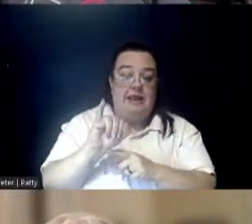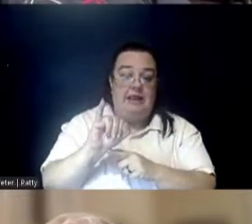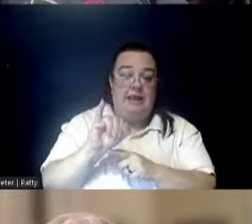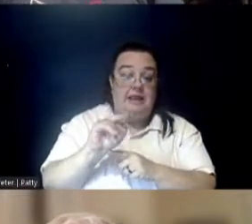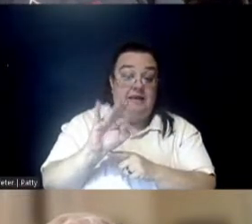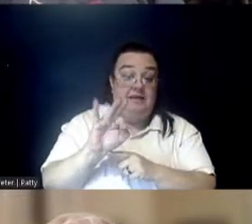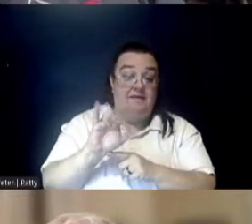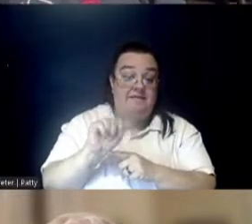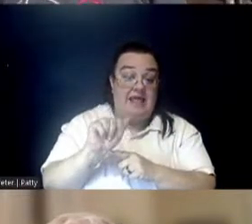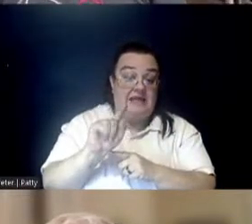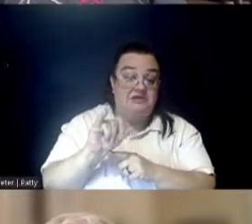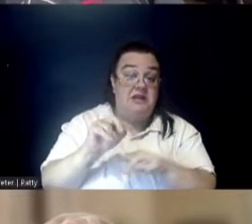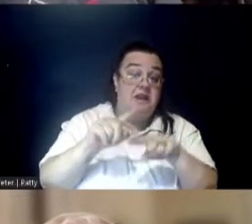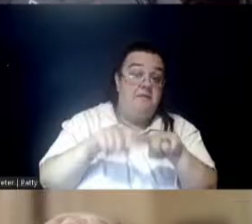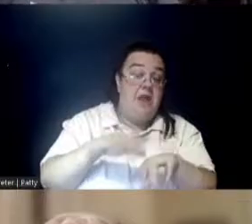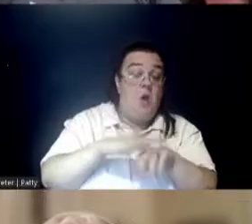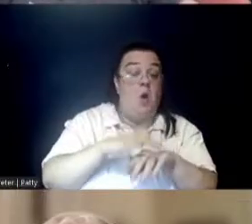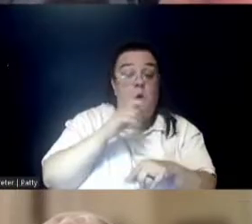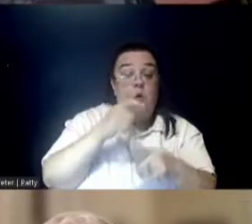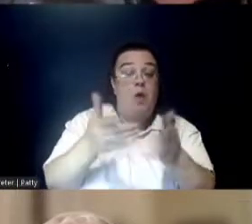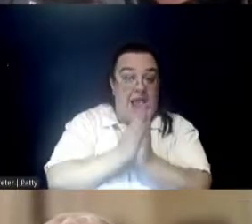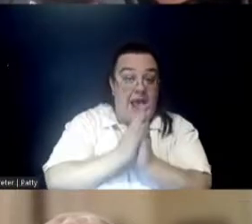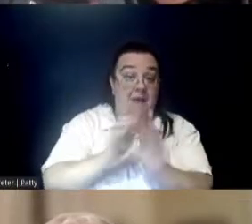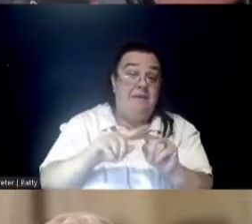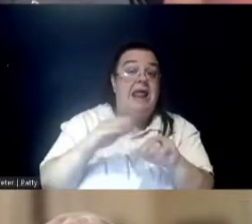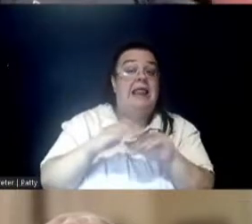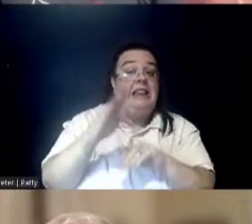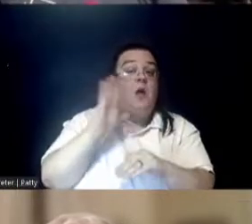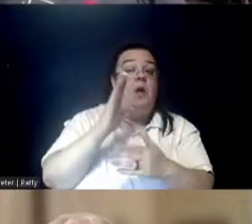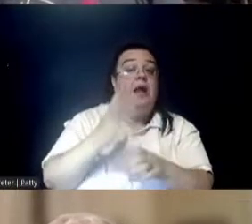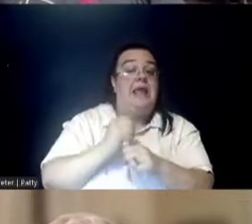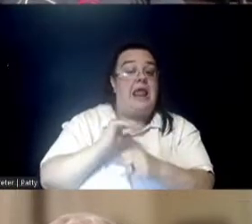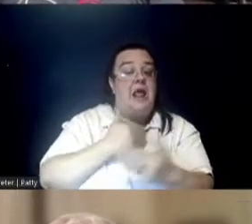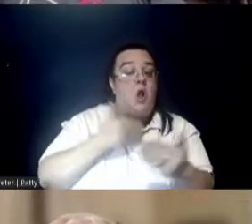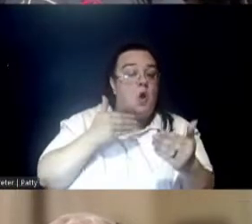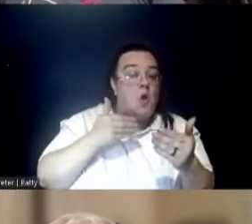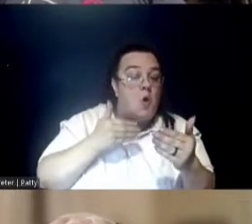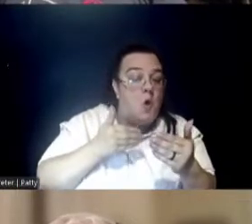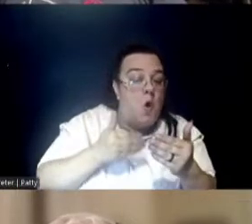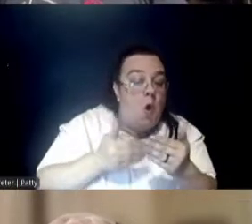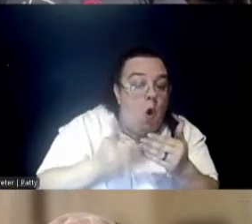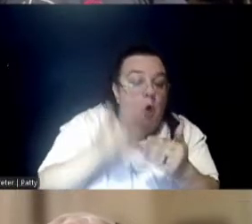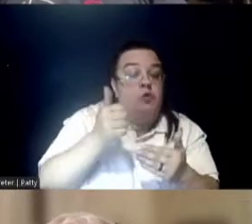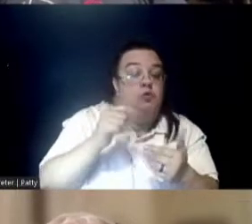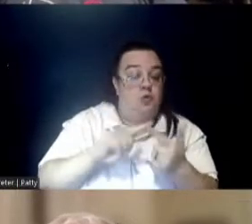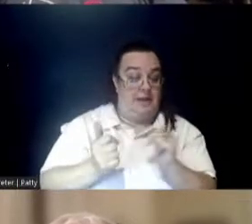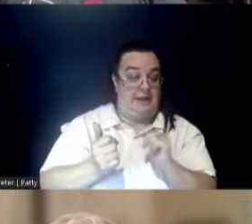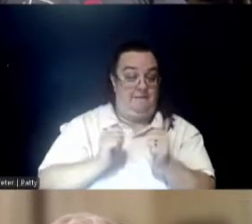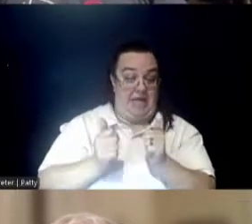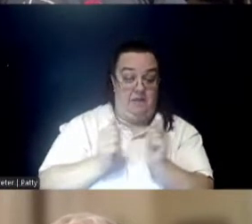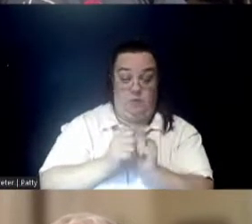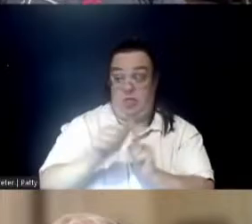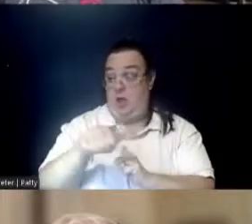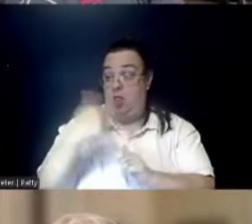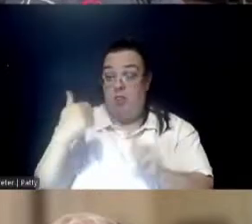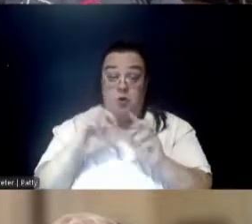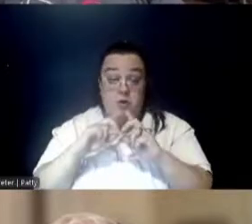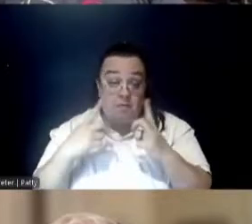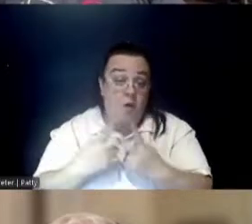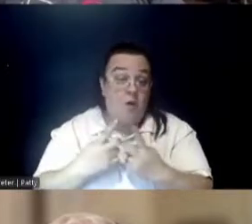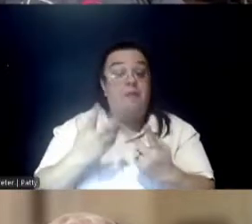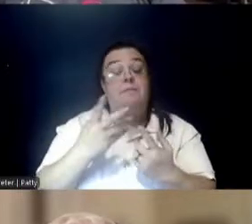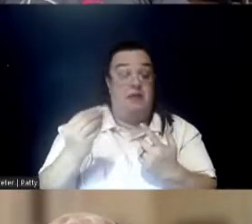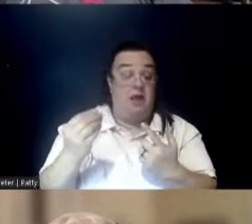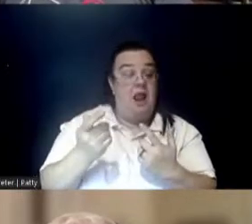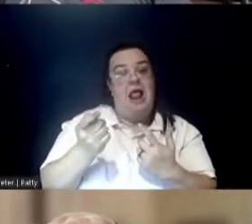depending on who you ask, but they will at least get us a little bit closer to being competitive with other departments and